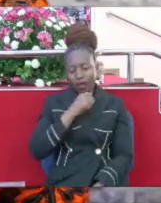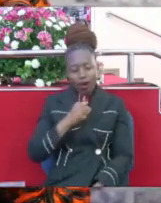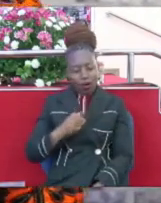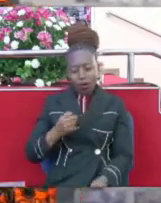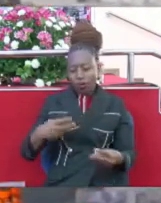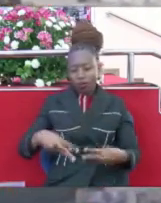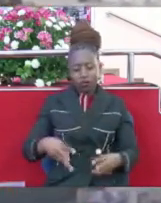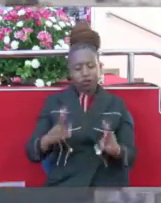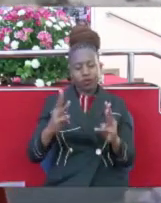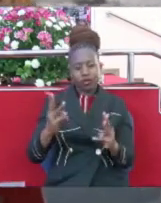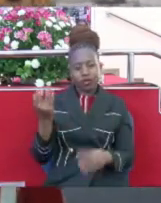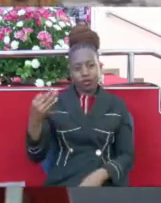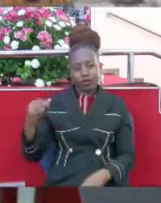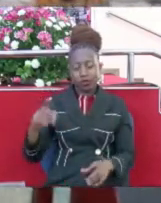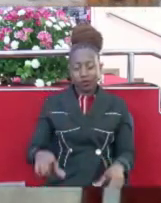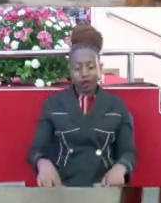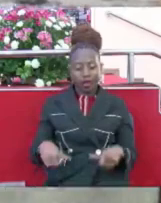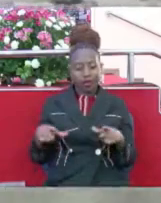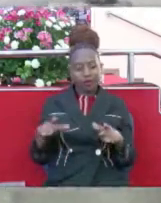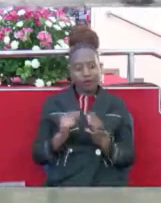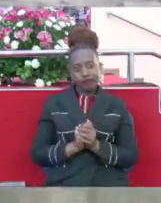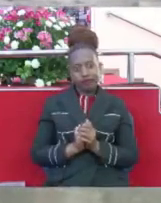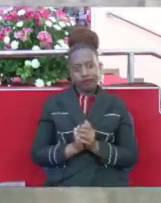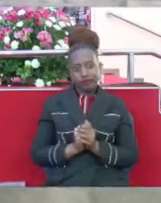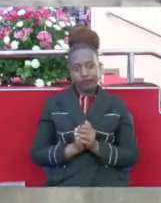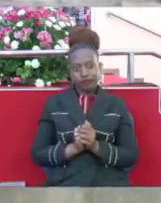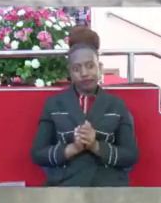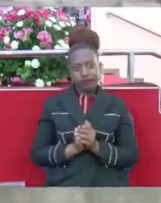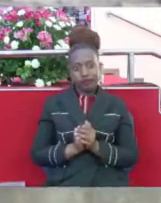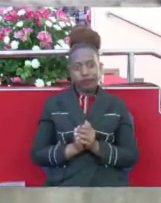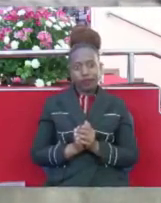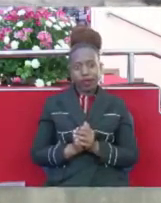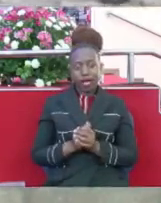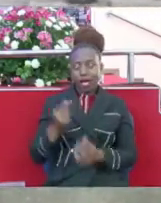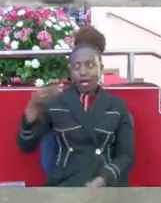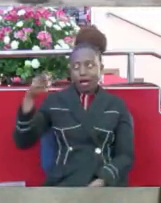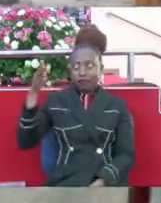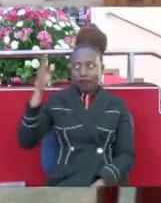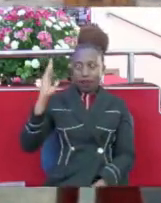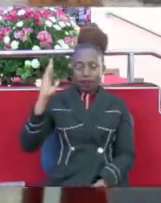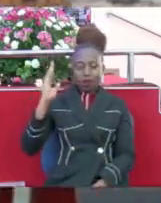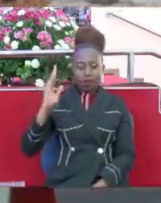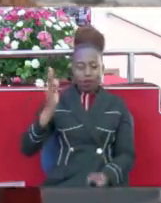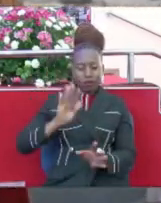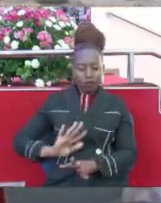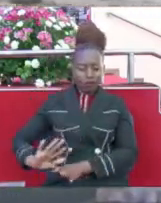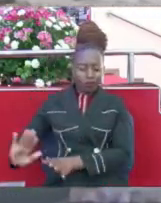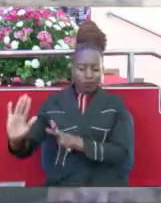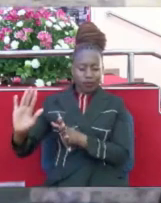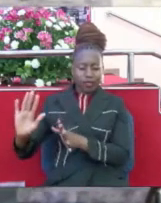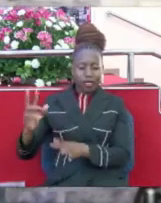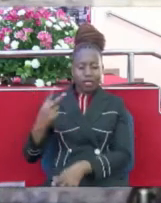ya maisha. It's at this place when God was removing from their minds the slave mentality. Hapo Bwana alikuwa anaondoa